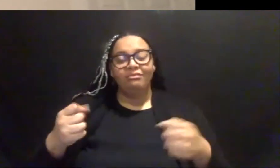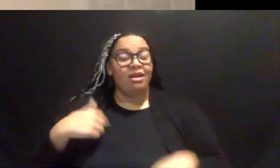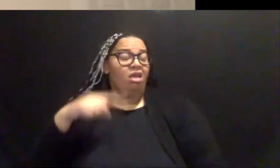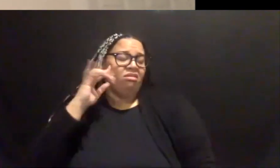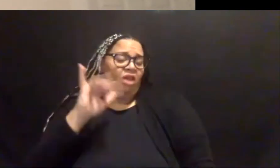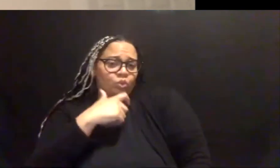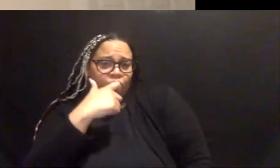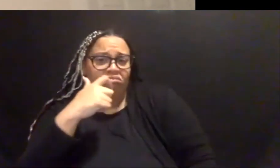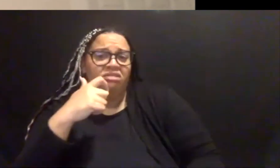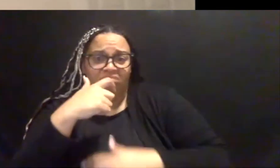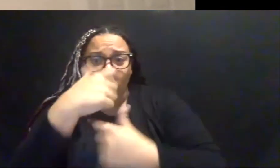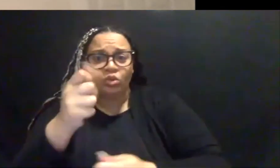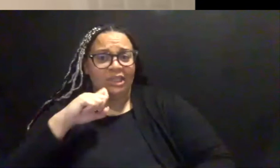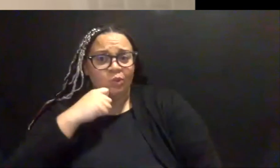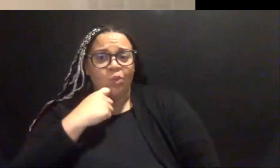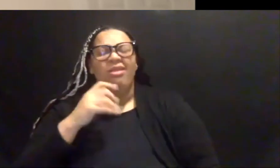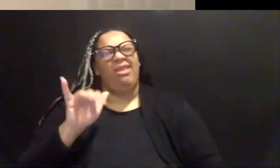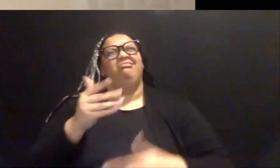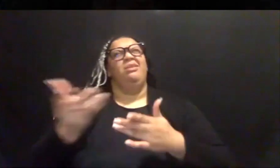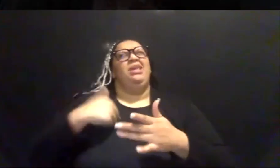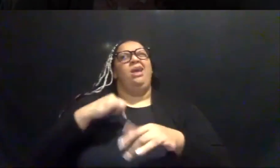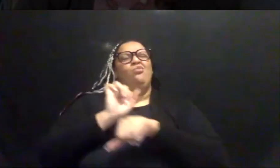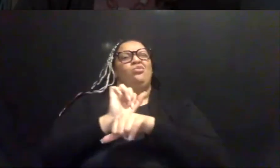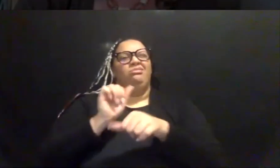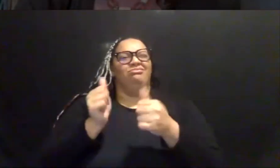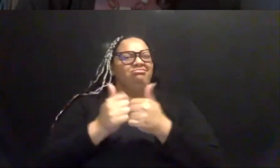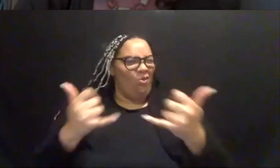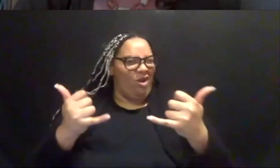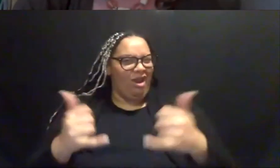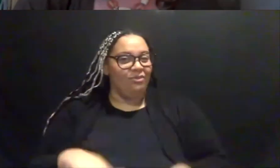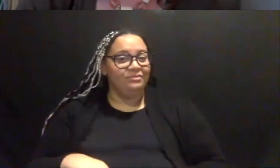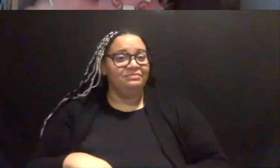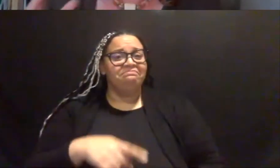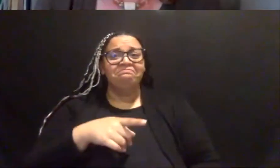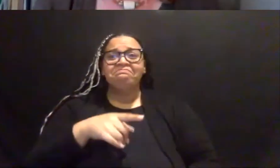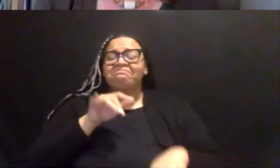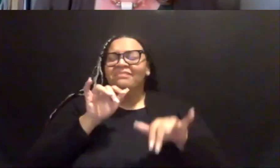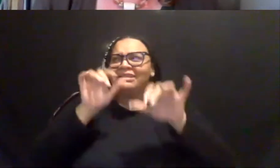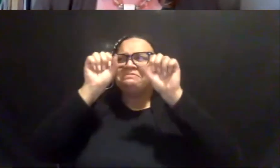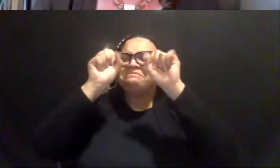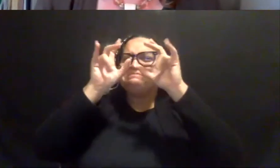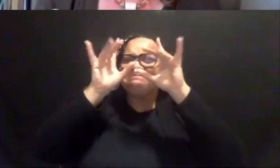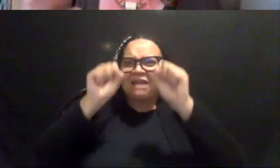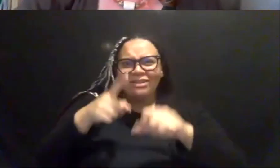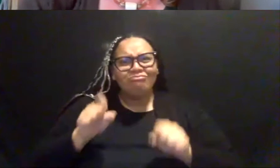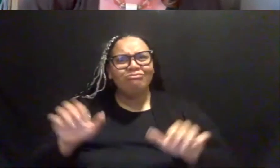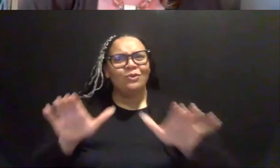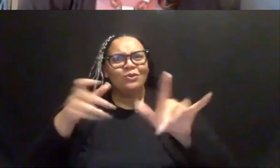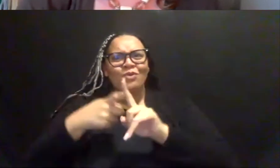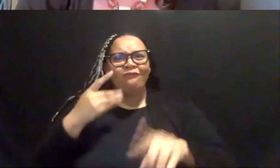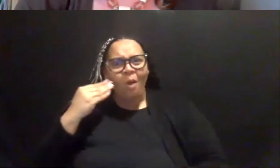cool. So that's something I'm working on right now. That's amazing that you can do that from afar too.